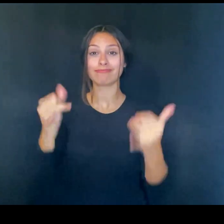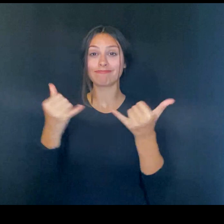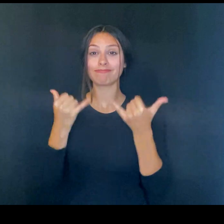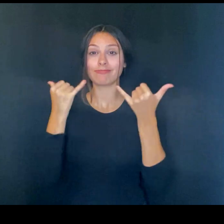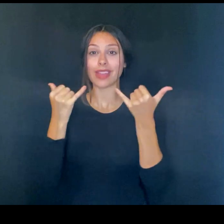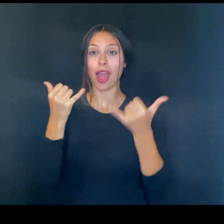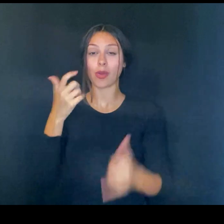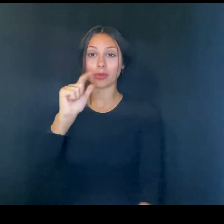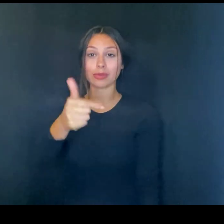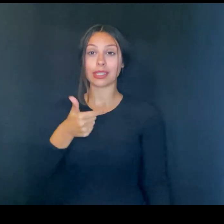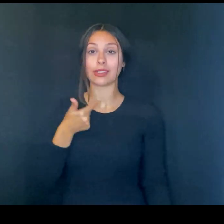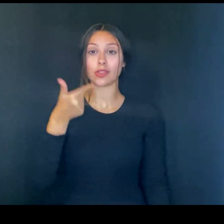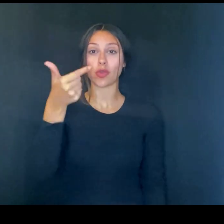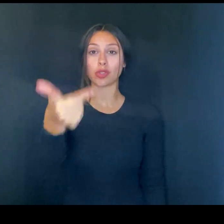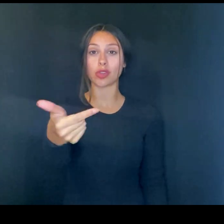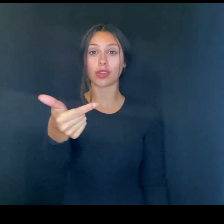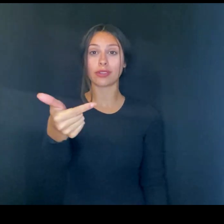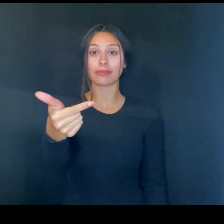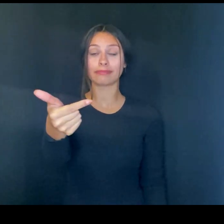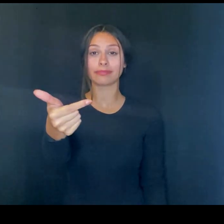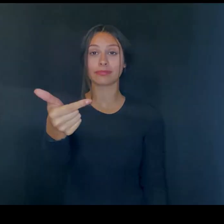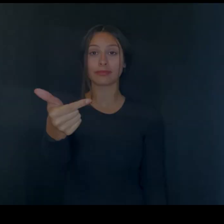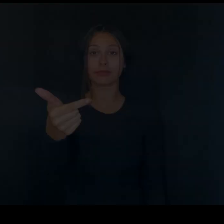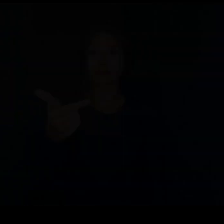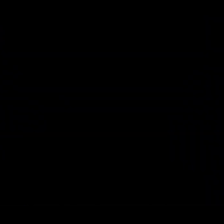Now, it's your turn.